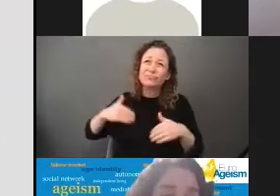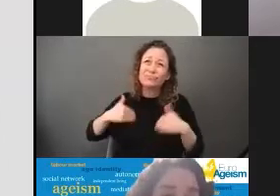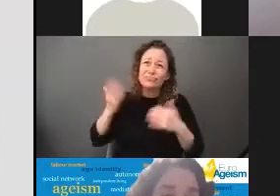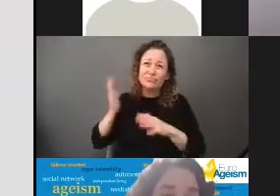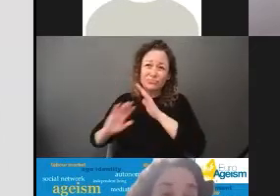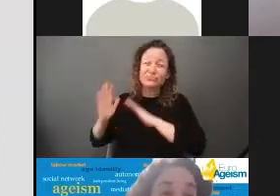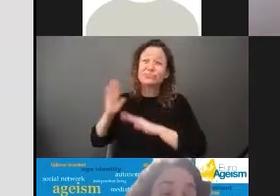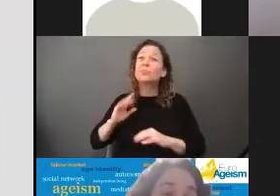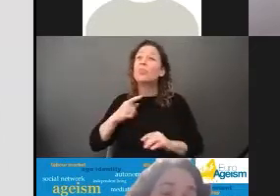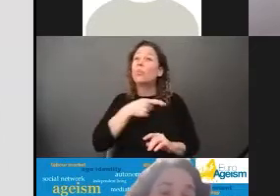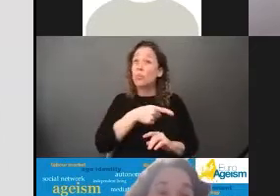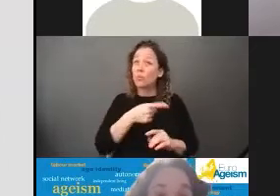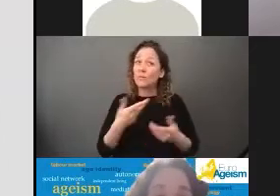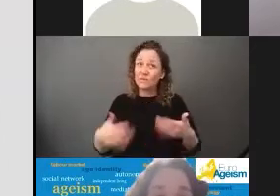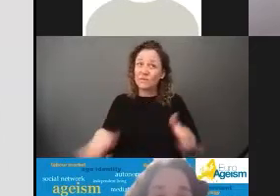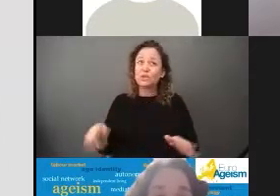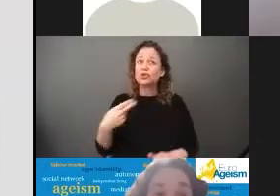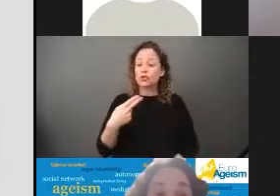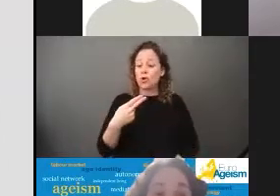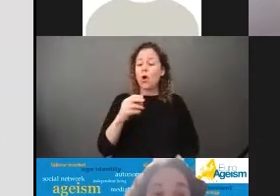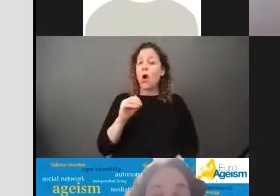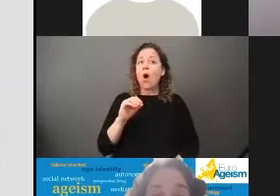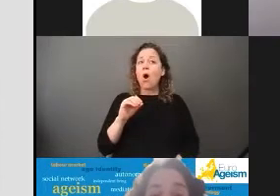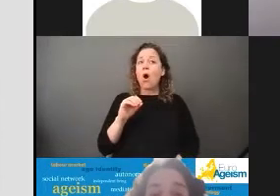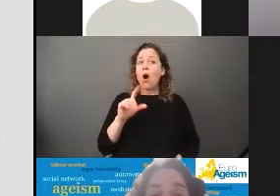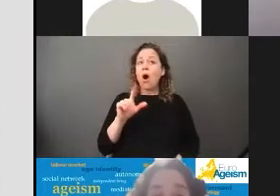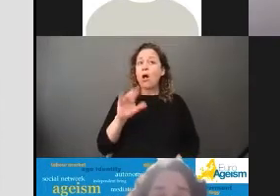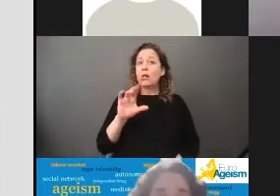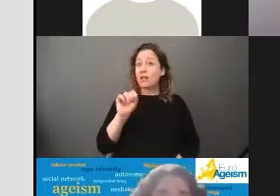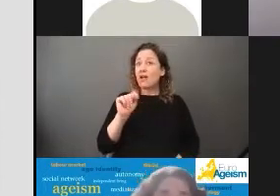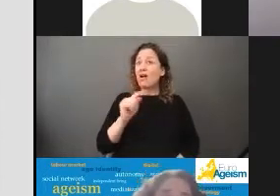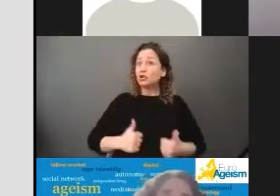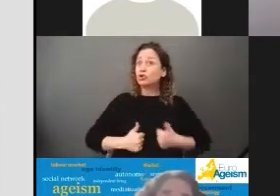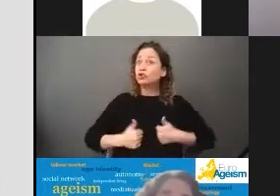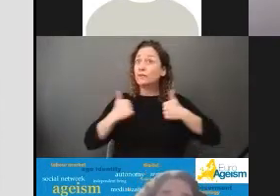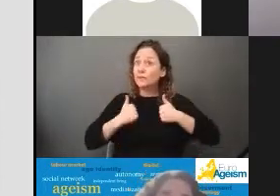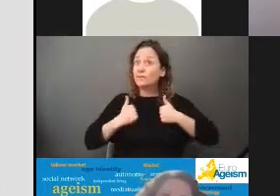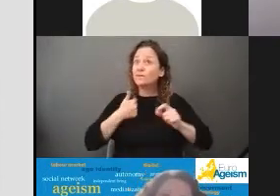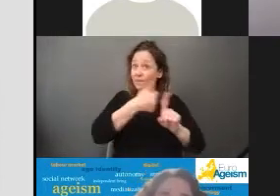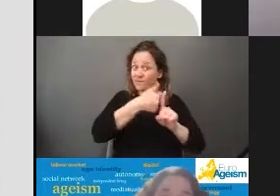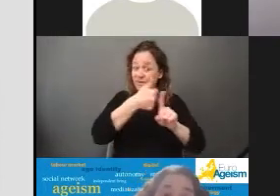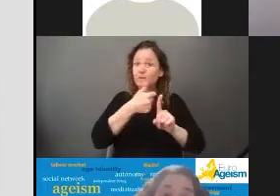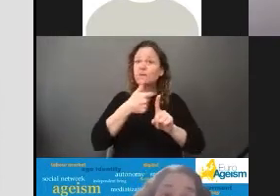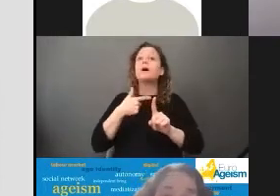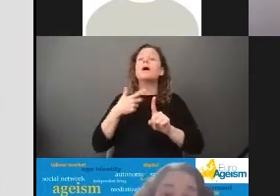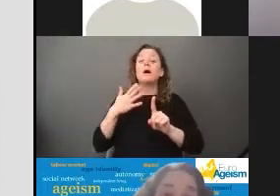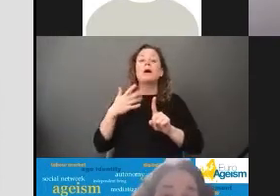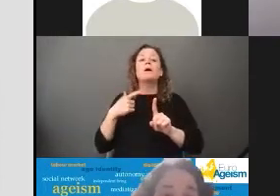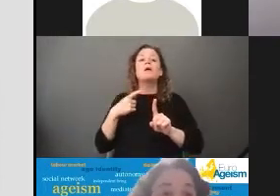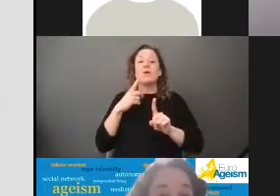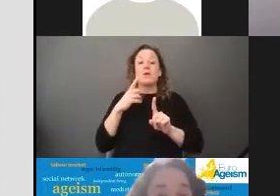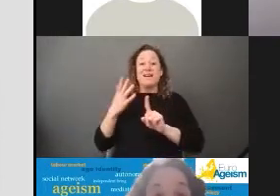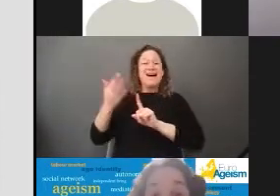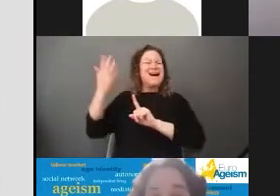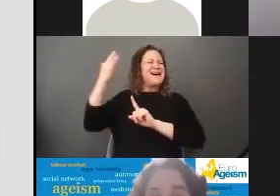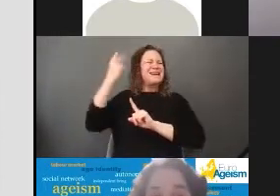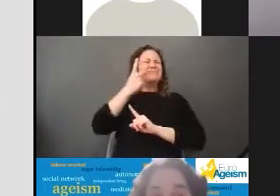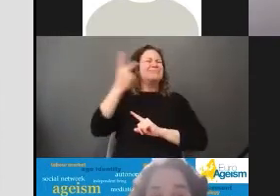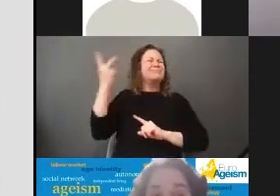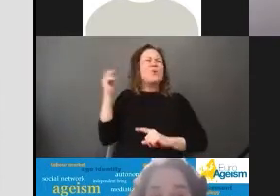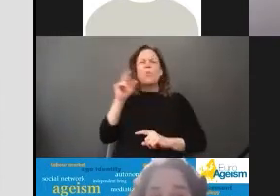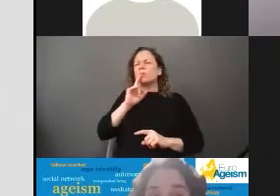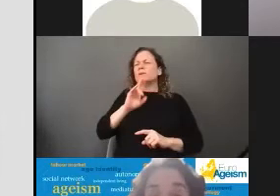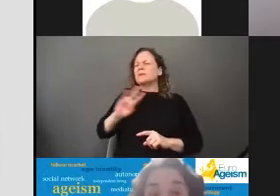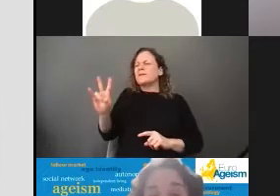Holocaust survivor. And she describes here how this pandemic took her back to when she was 7 or 8